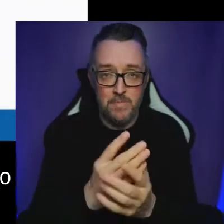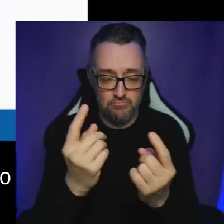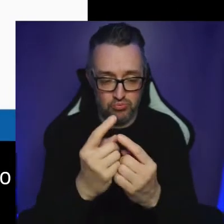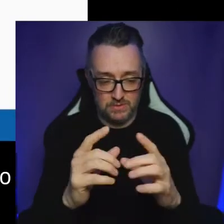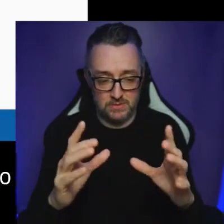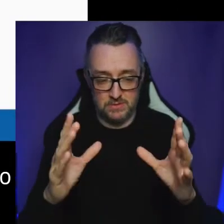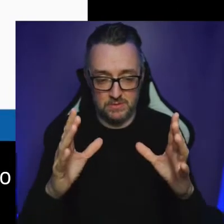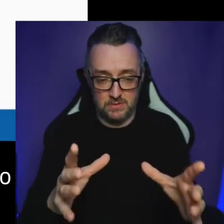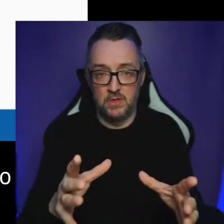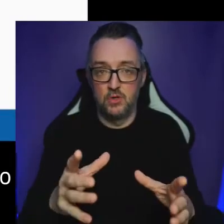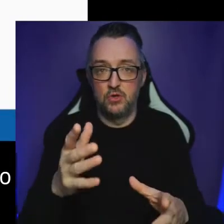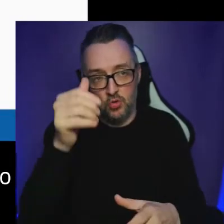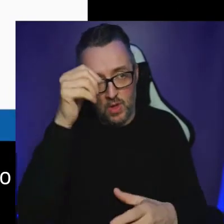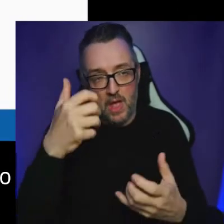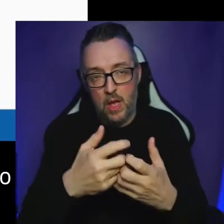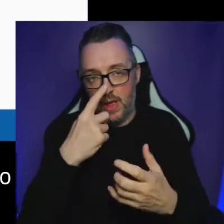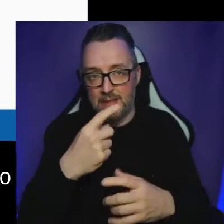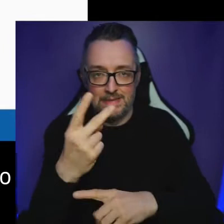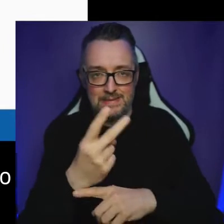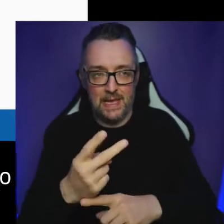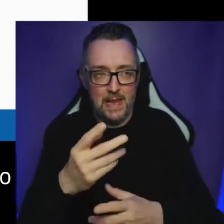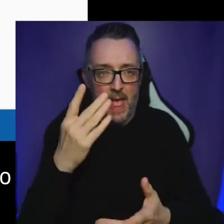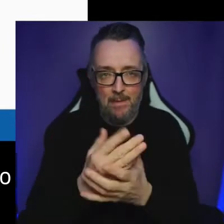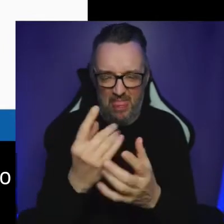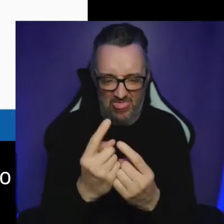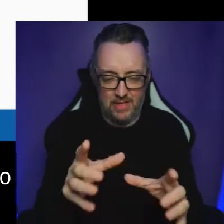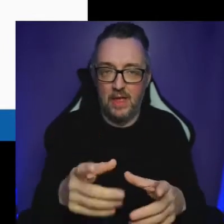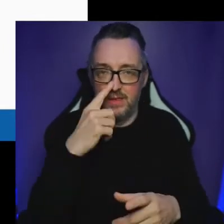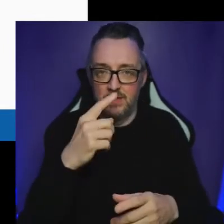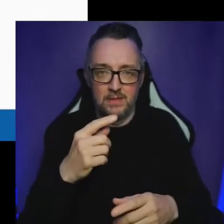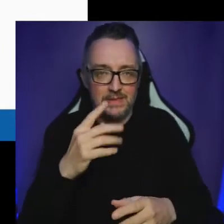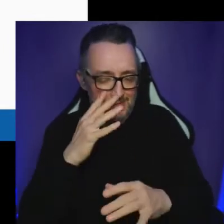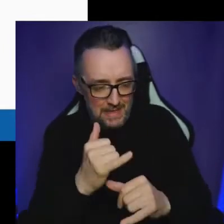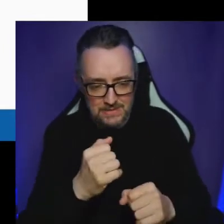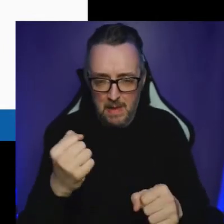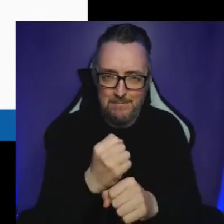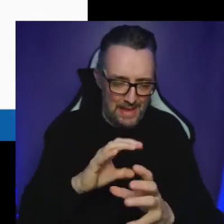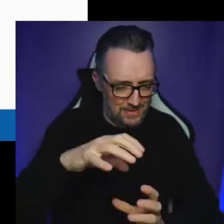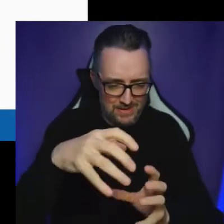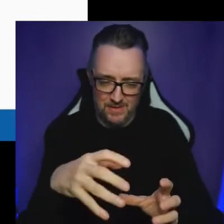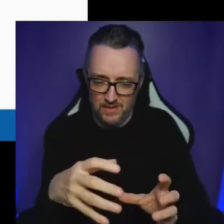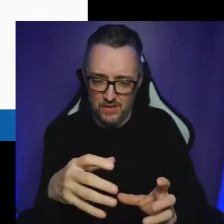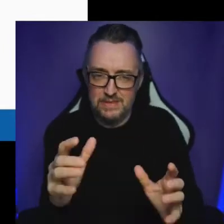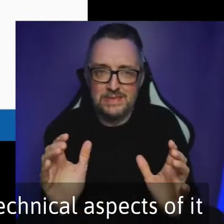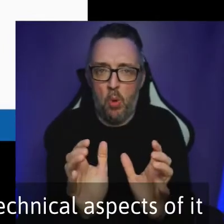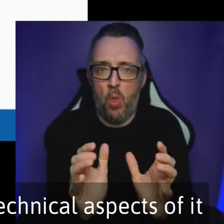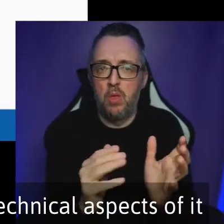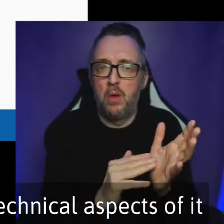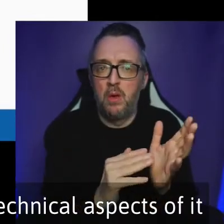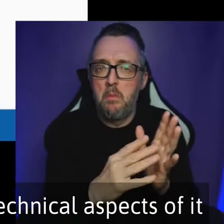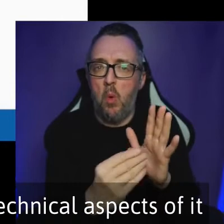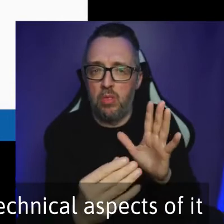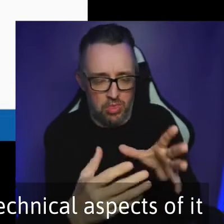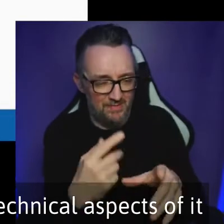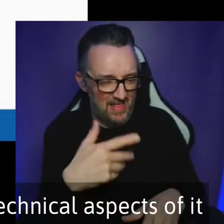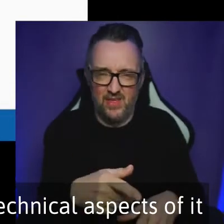defined process for how we go about designing. You'll kind of prototype products, you'll work them up into sort of small scale models, and you'll see which bit